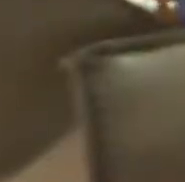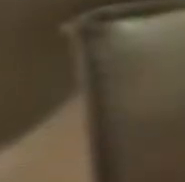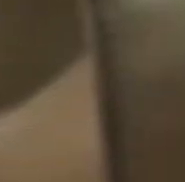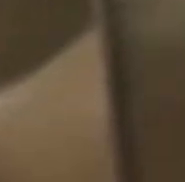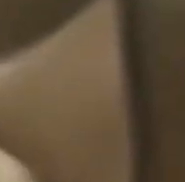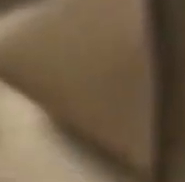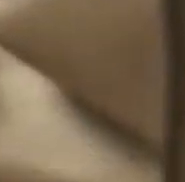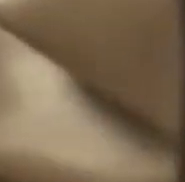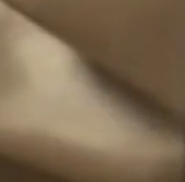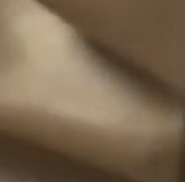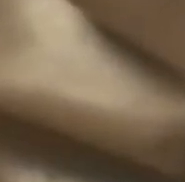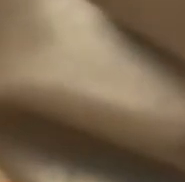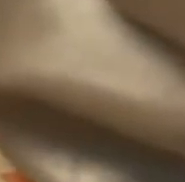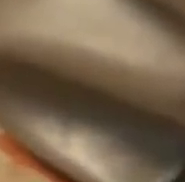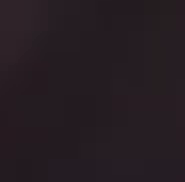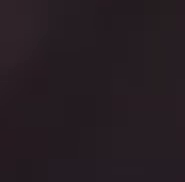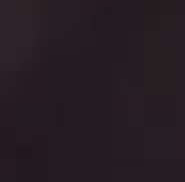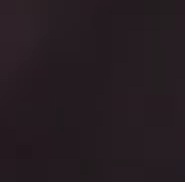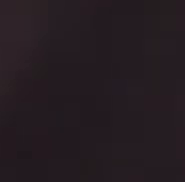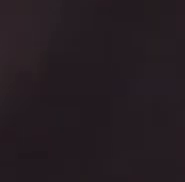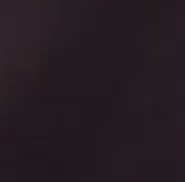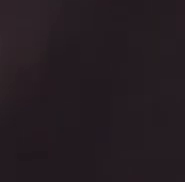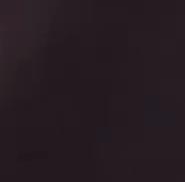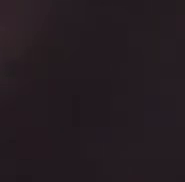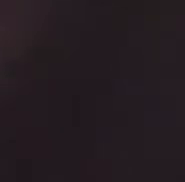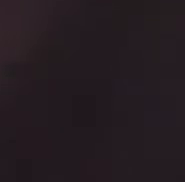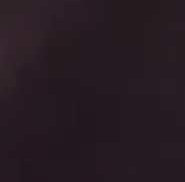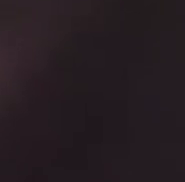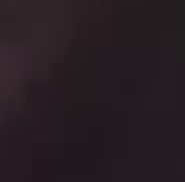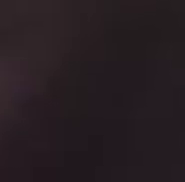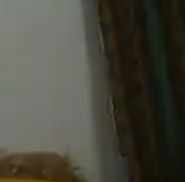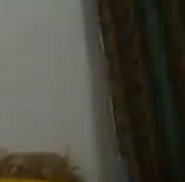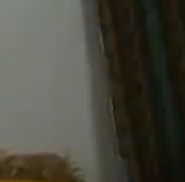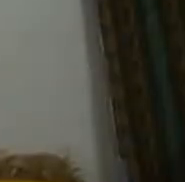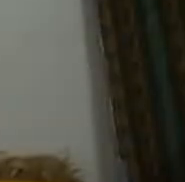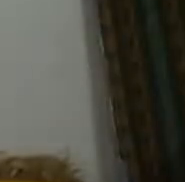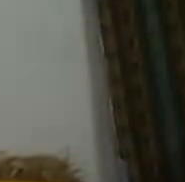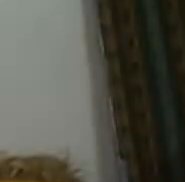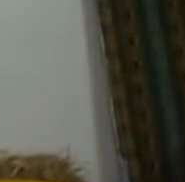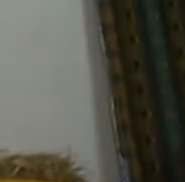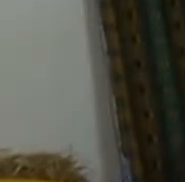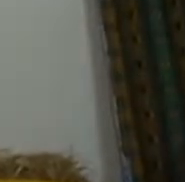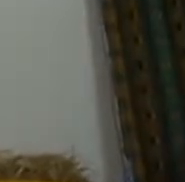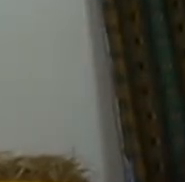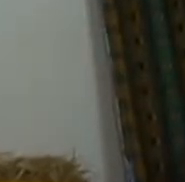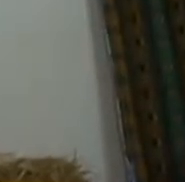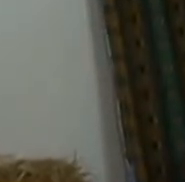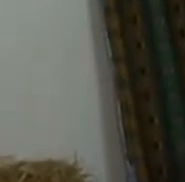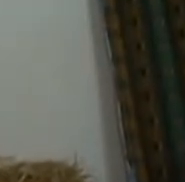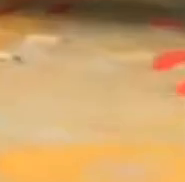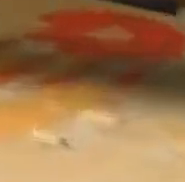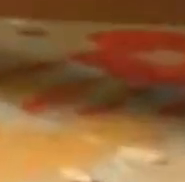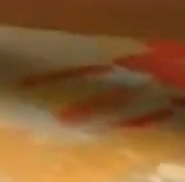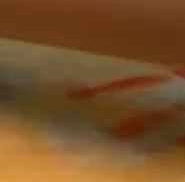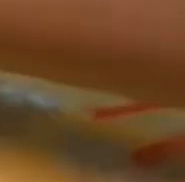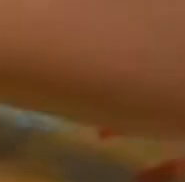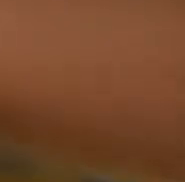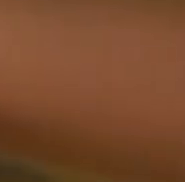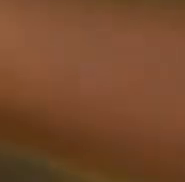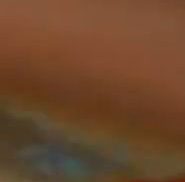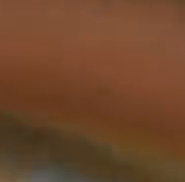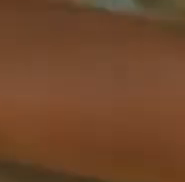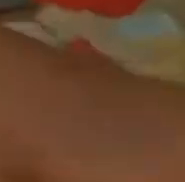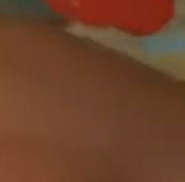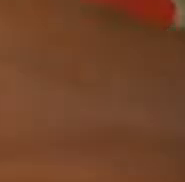future. The exhibitions were accompanied by a series of lectures, classes, ceremonies, and discussions. This was aimed